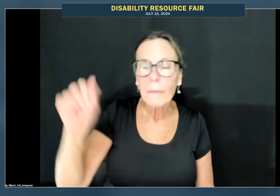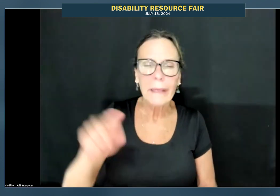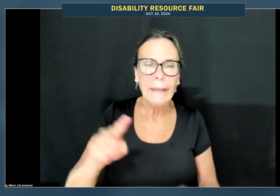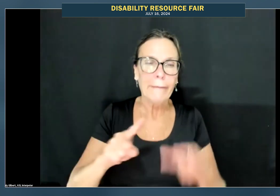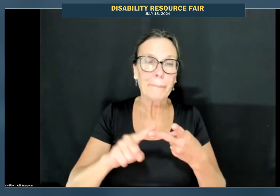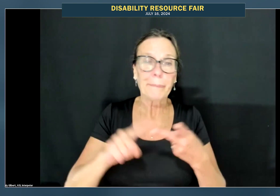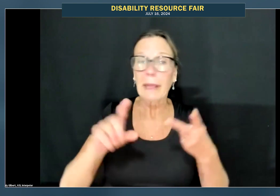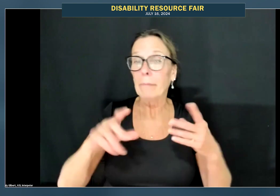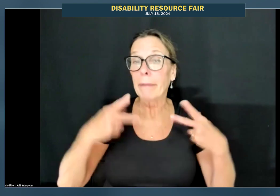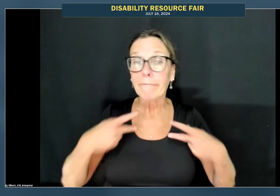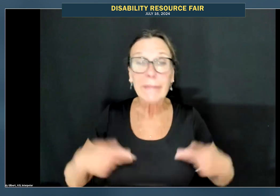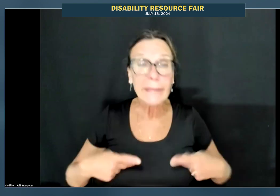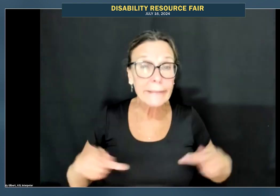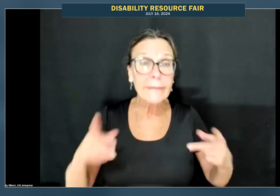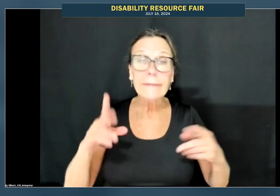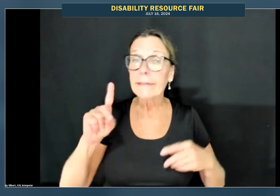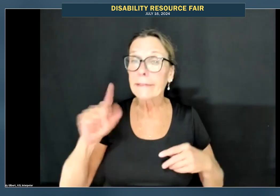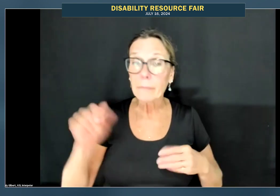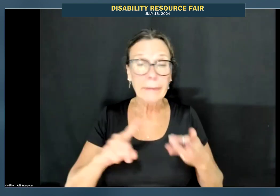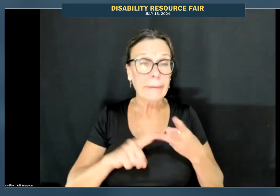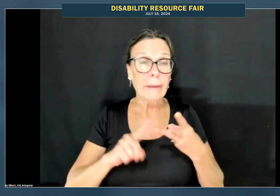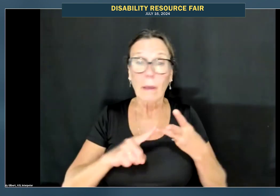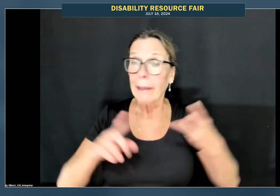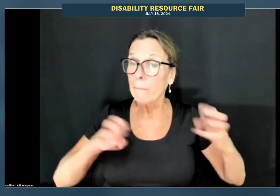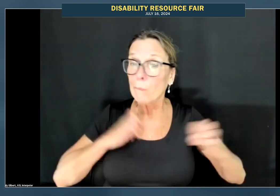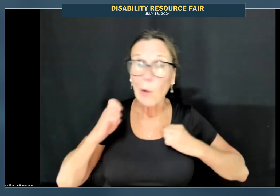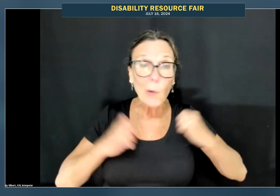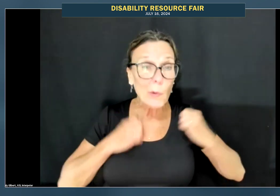be emotional, it can be